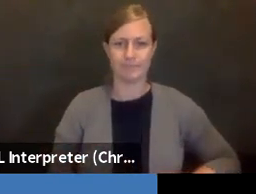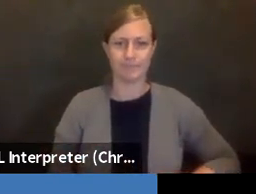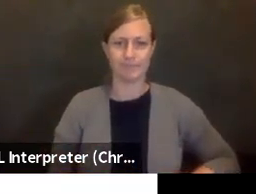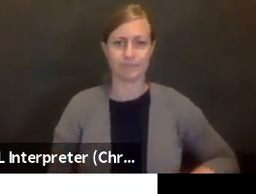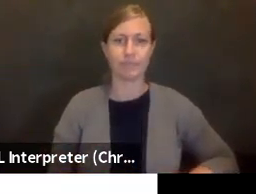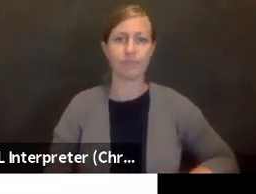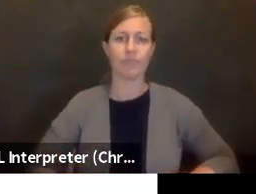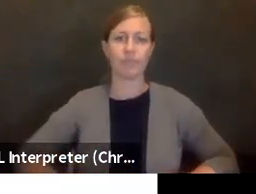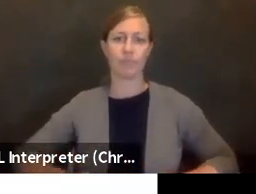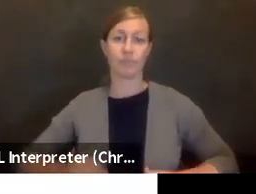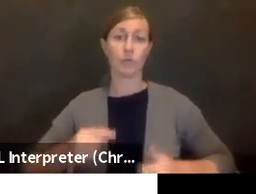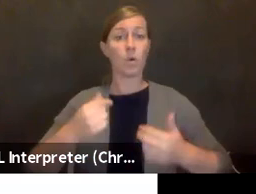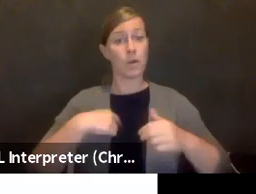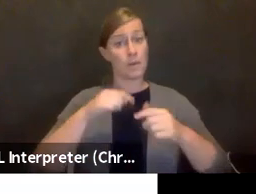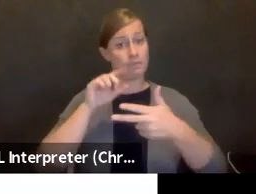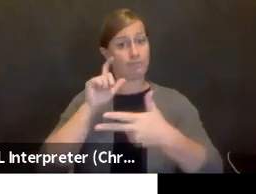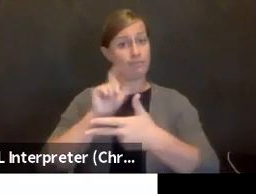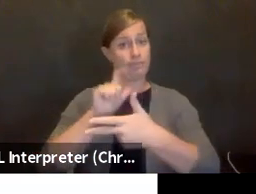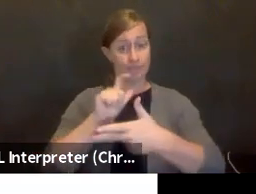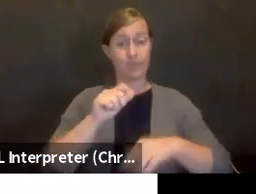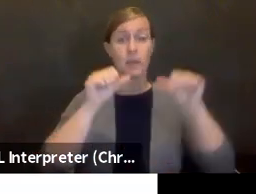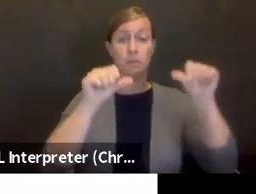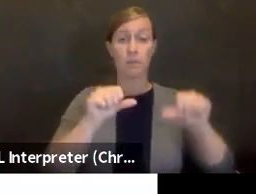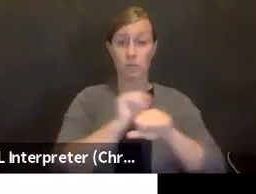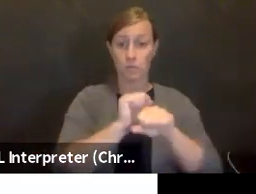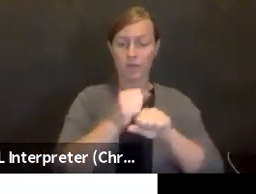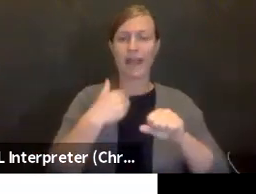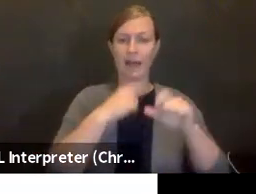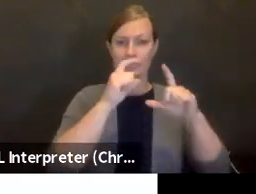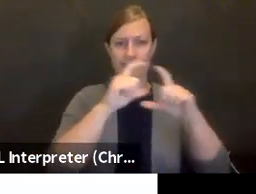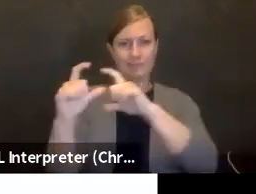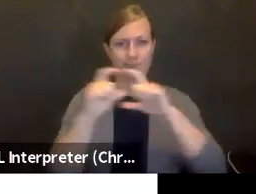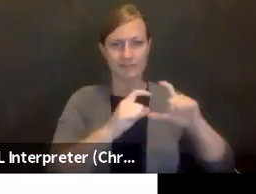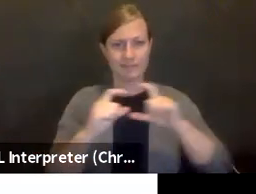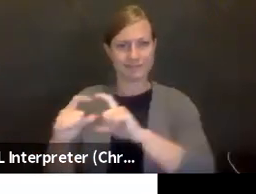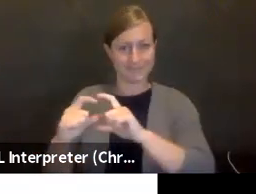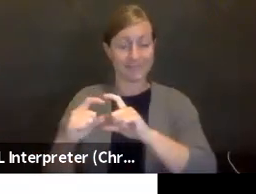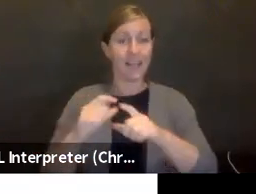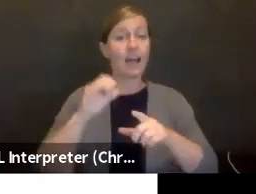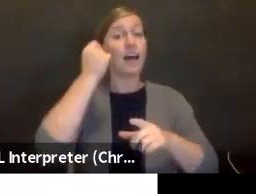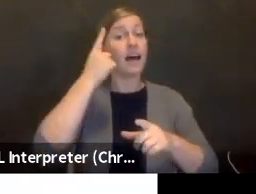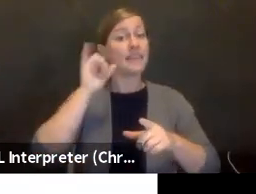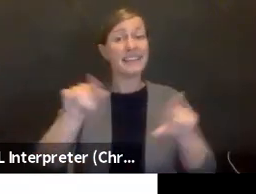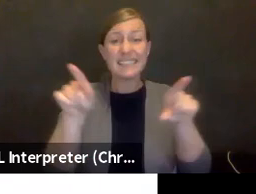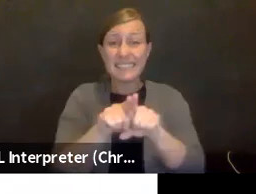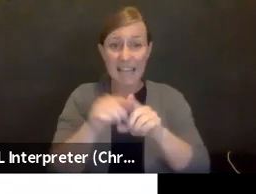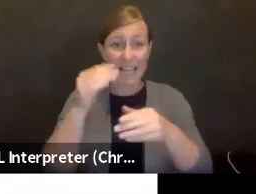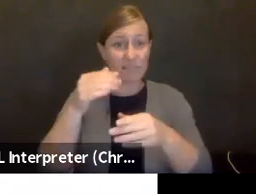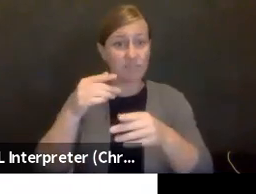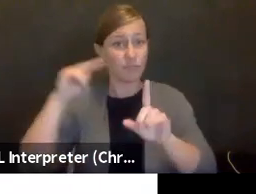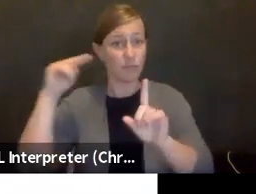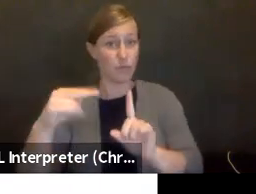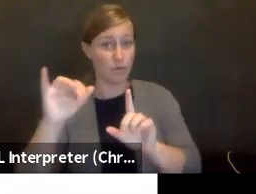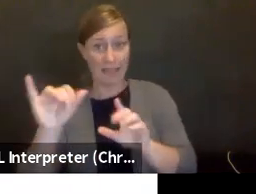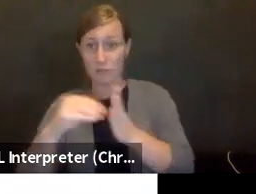work and it gives me the following features. This is the exact same window that students see. And I mean